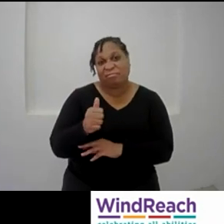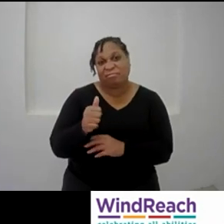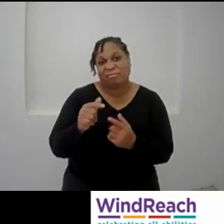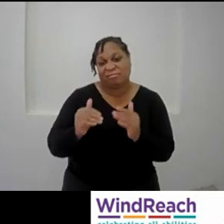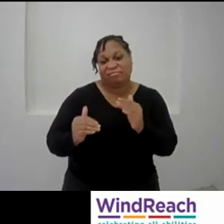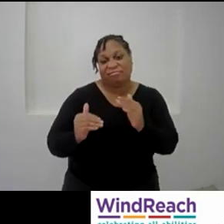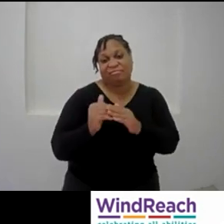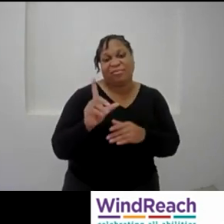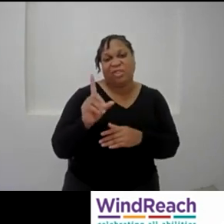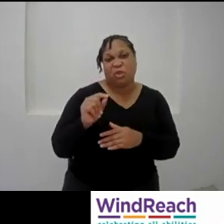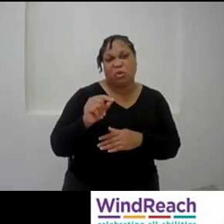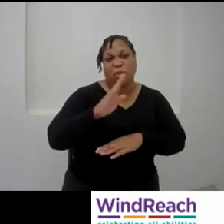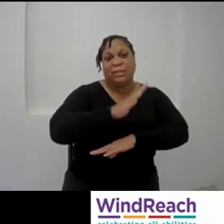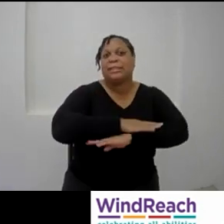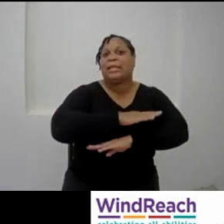20 tables